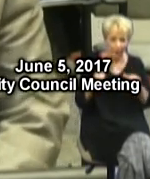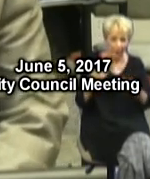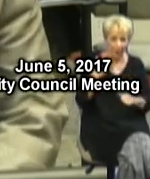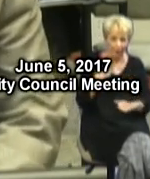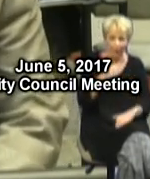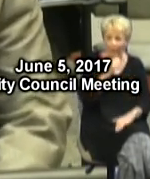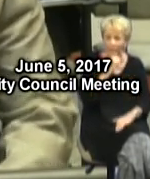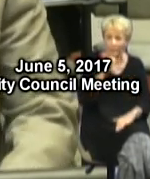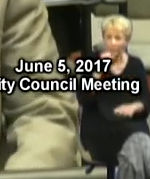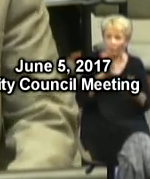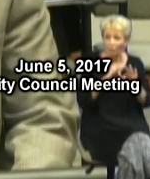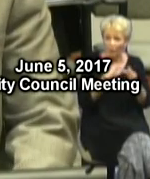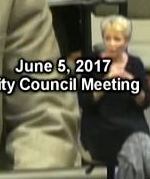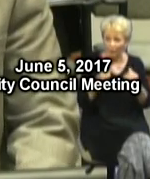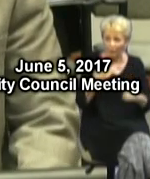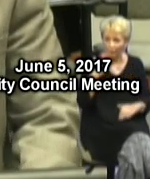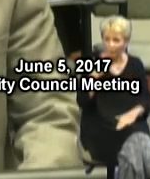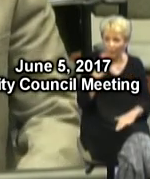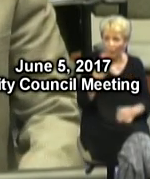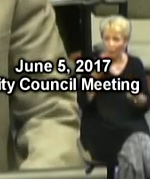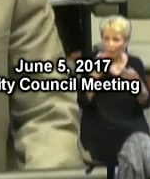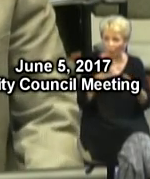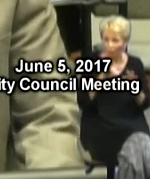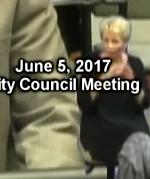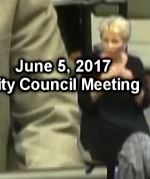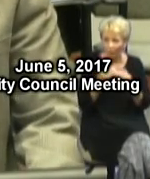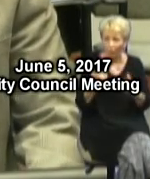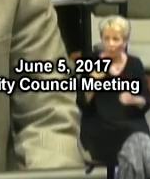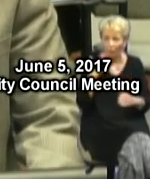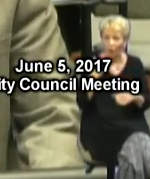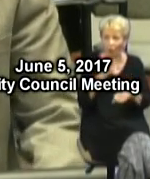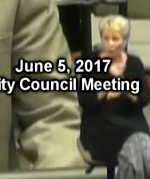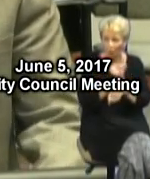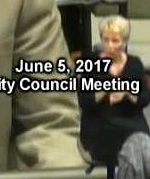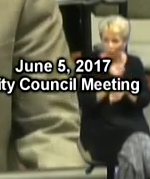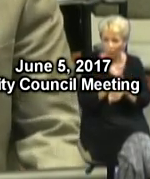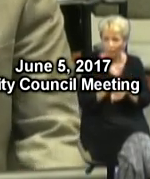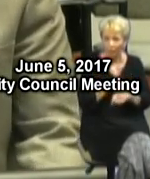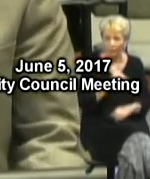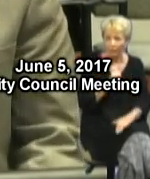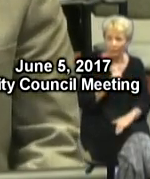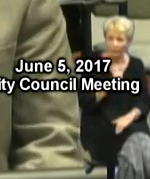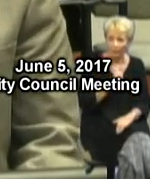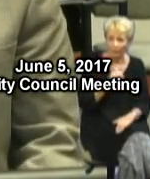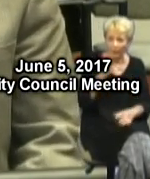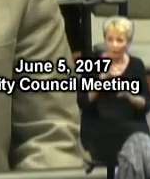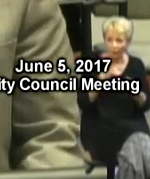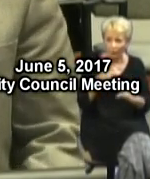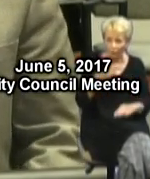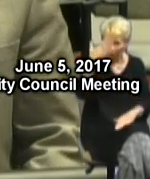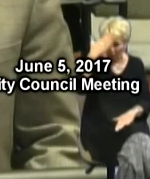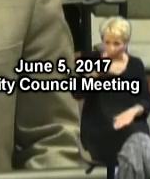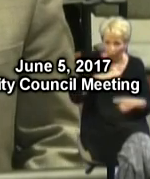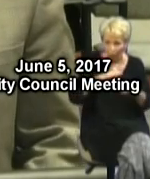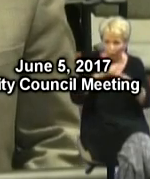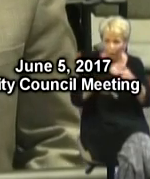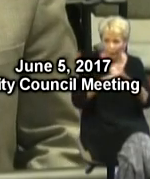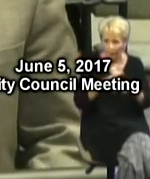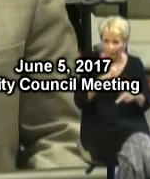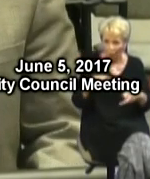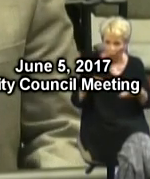single family residential, you can have multifamily, you can have commercial if you front on certain types of